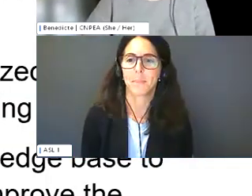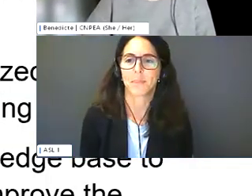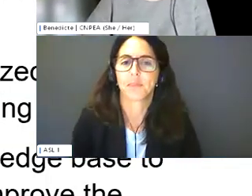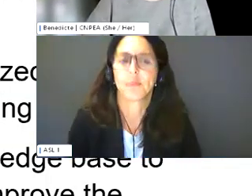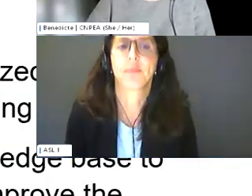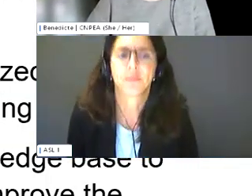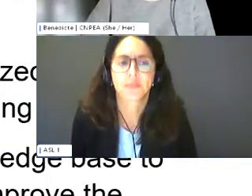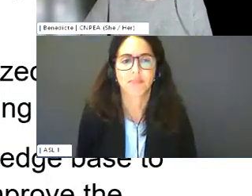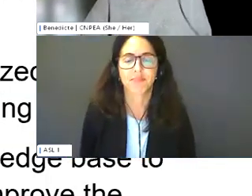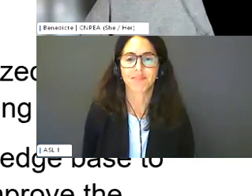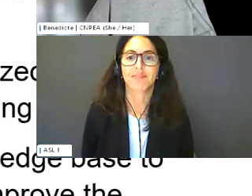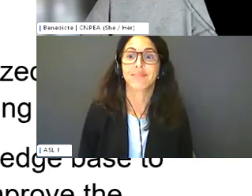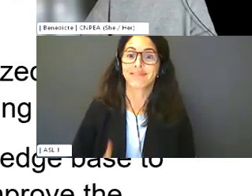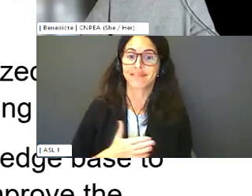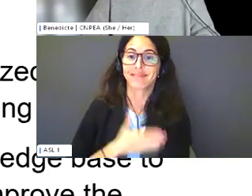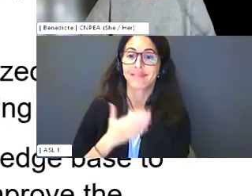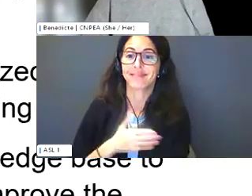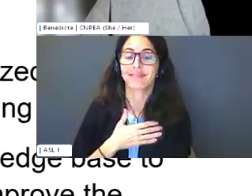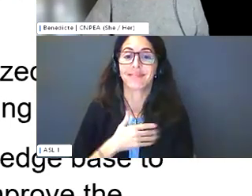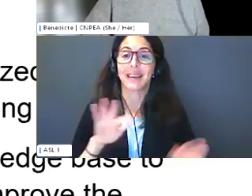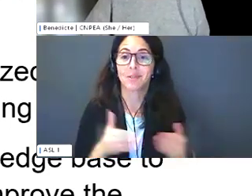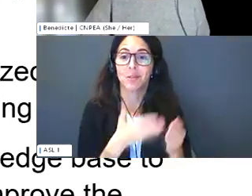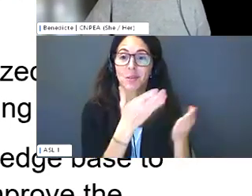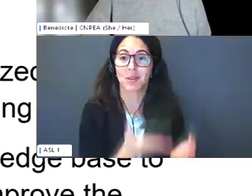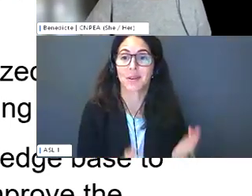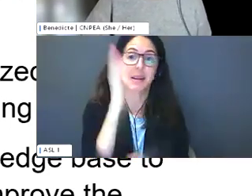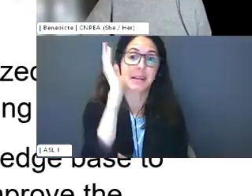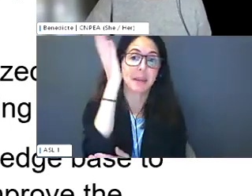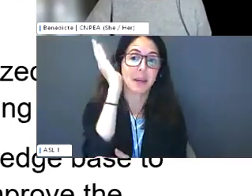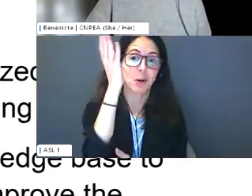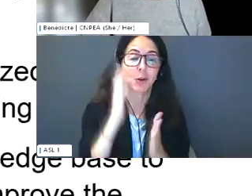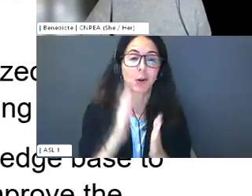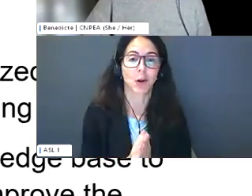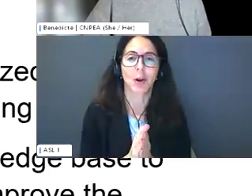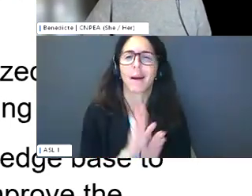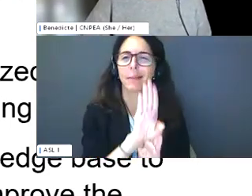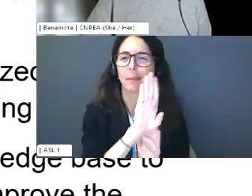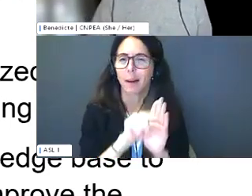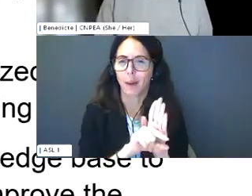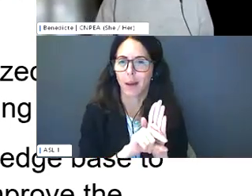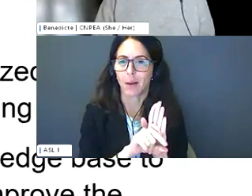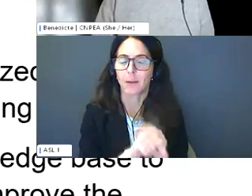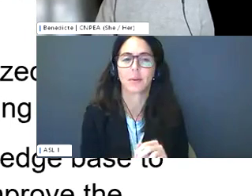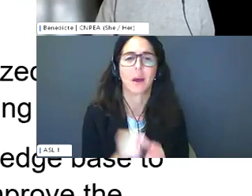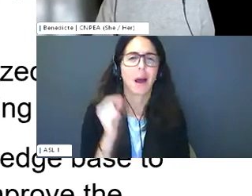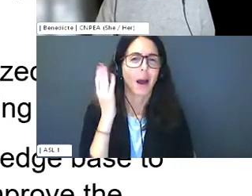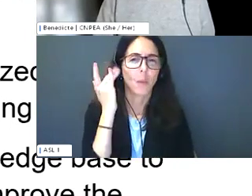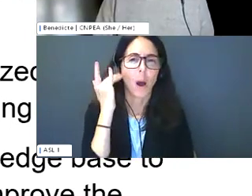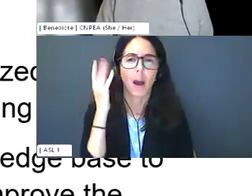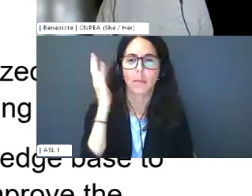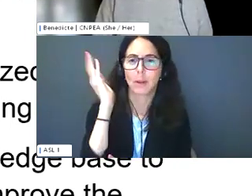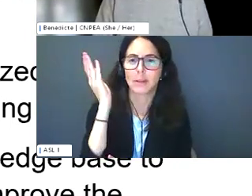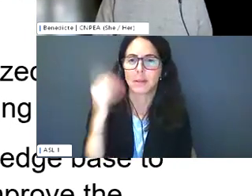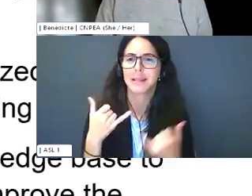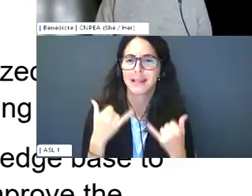So yes, it gives me great pleasure to introduce our speakers and just a little bit of background and why we're doing our presentation today before